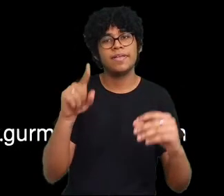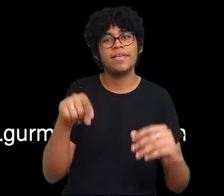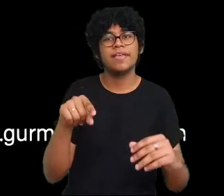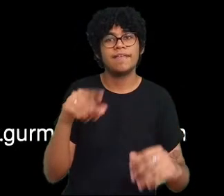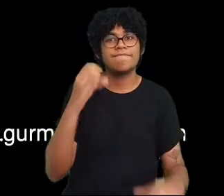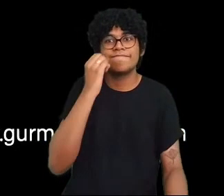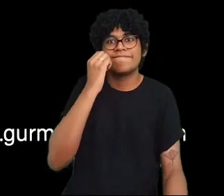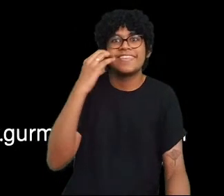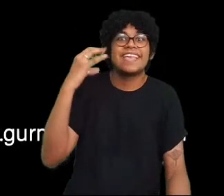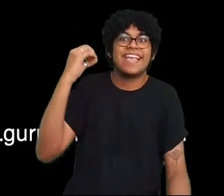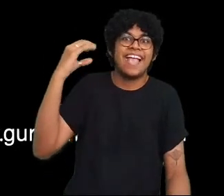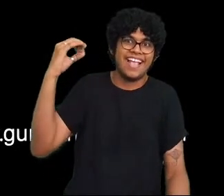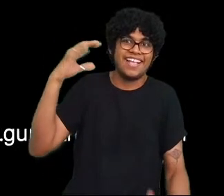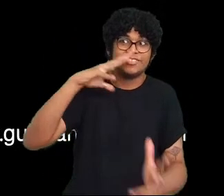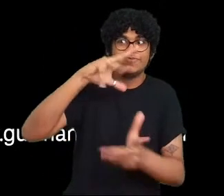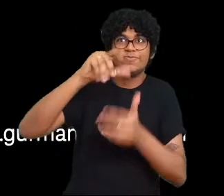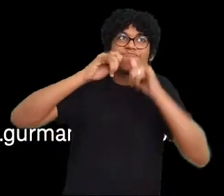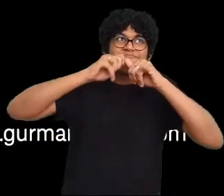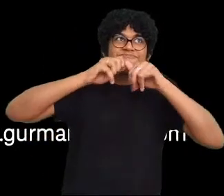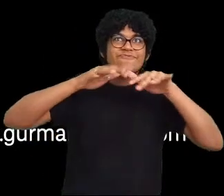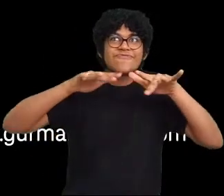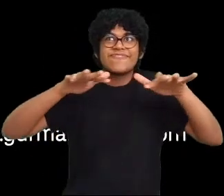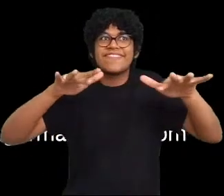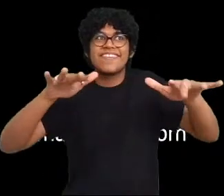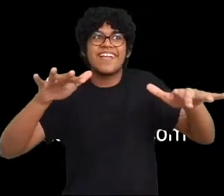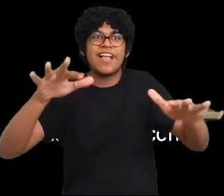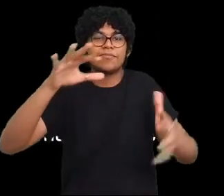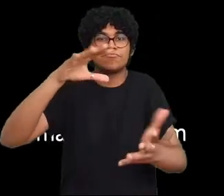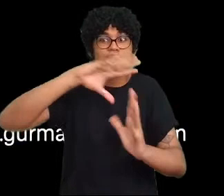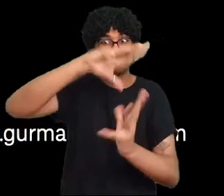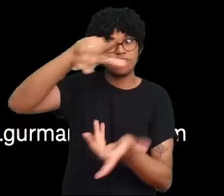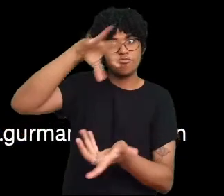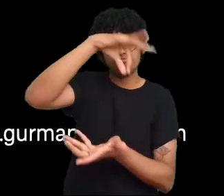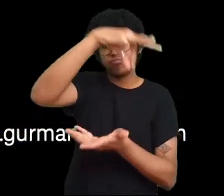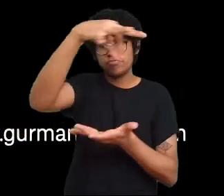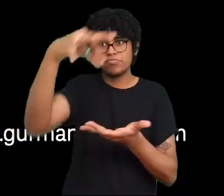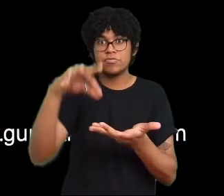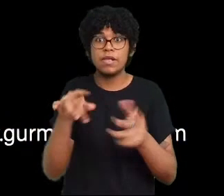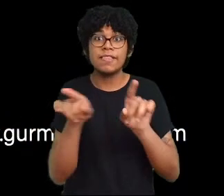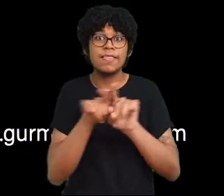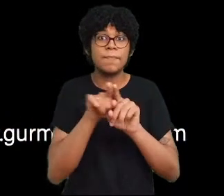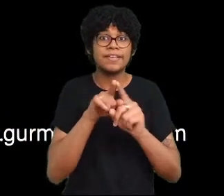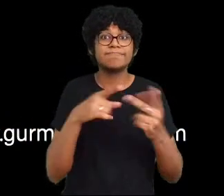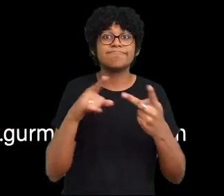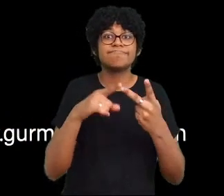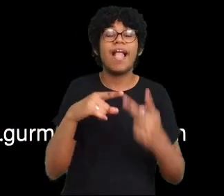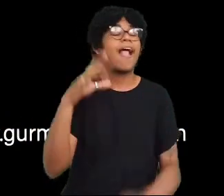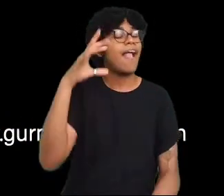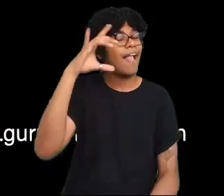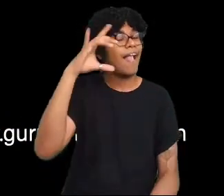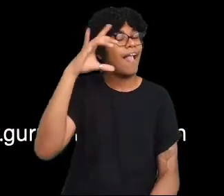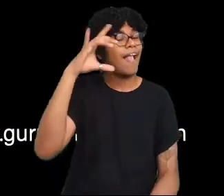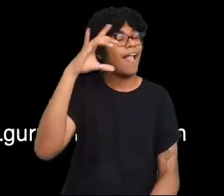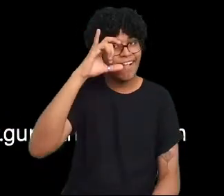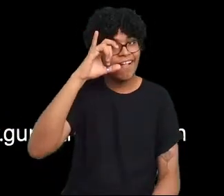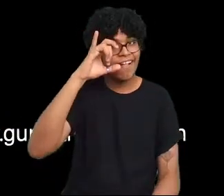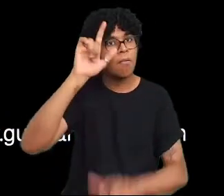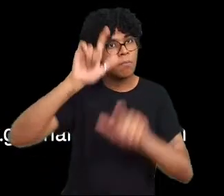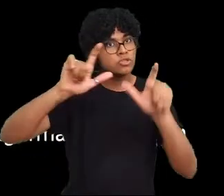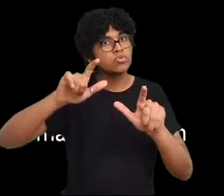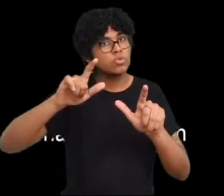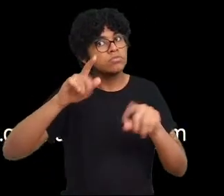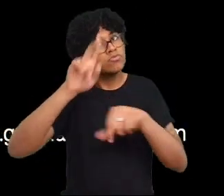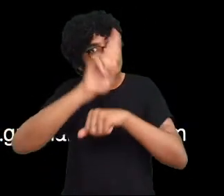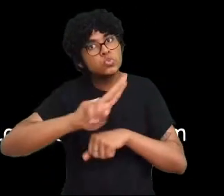highly visual platform, and Dados, so is Dados. So obviously a very good match in